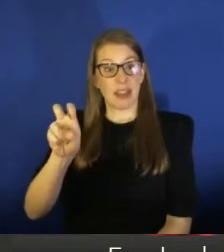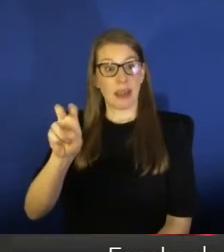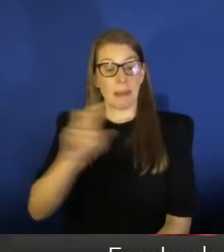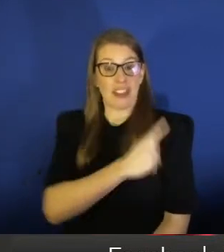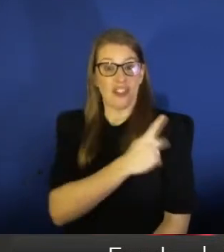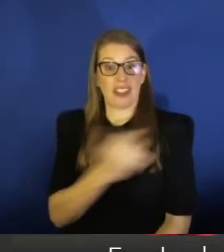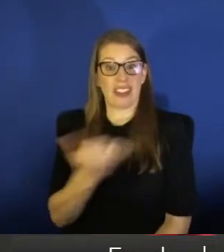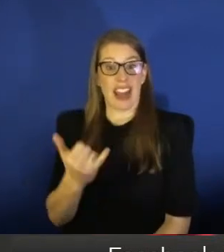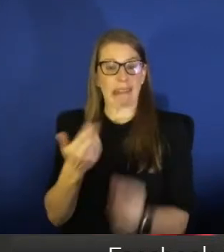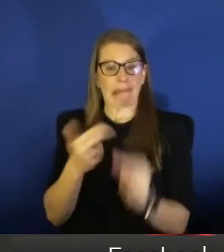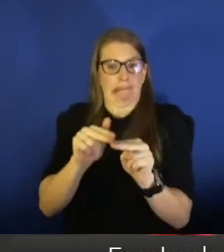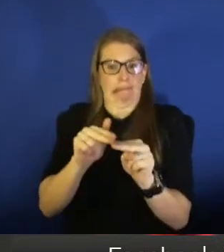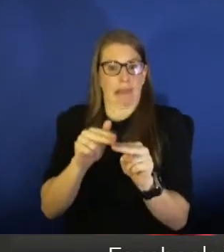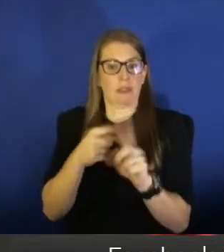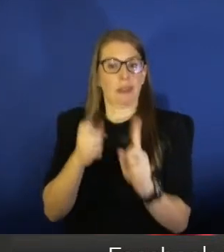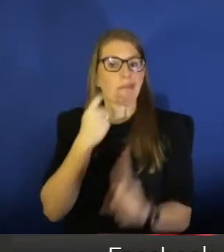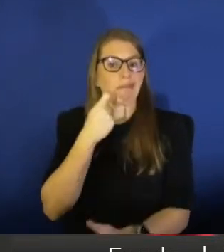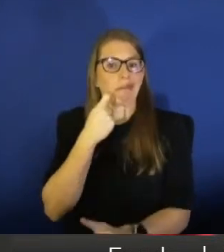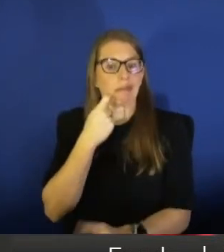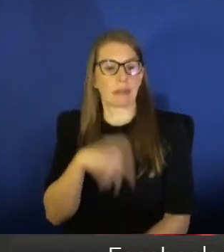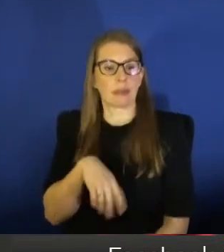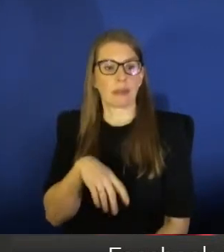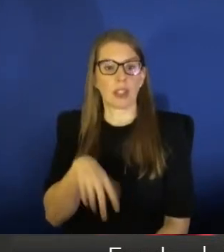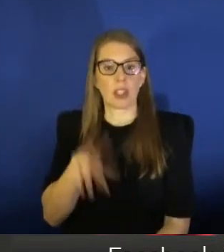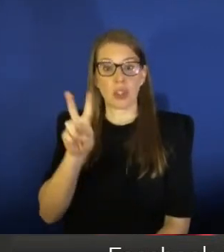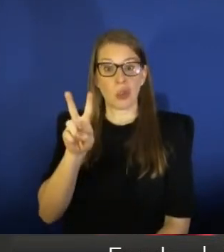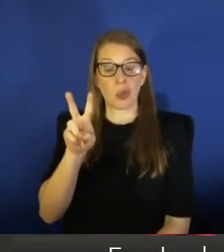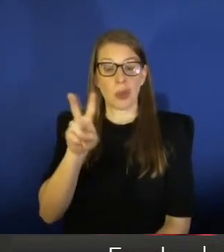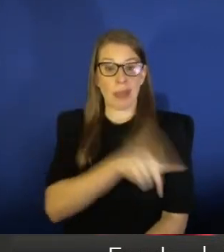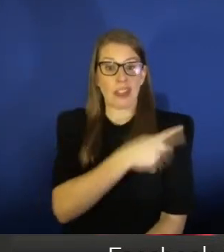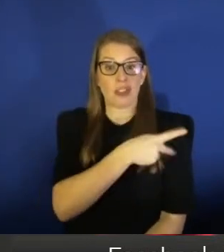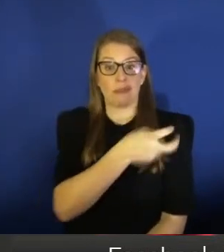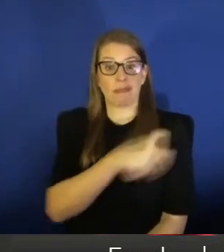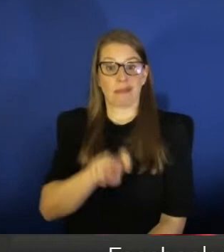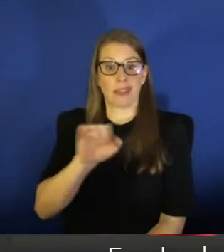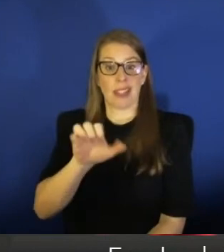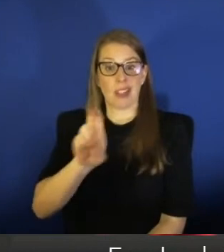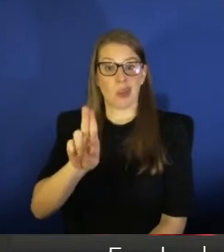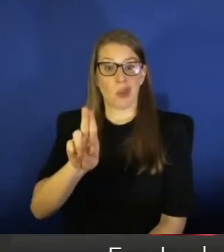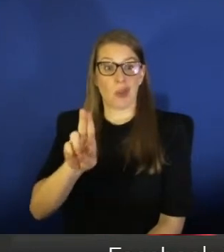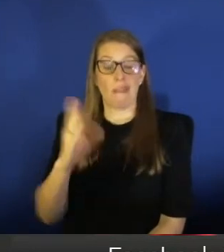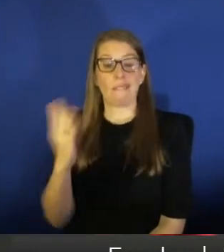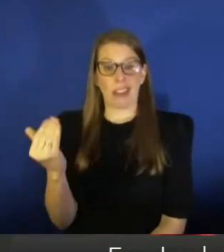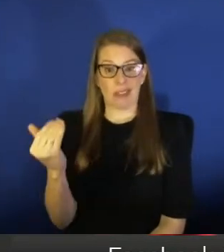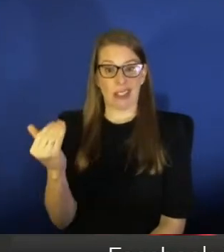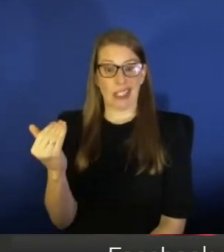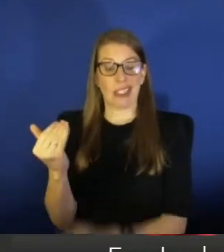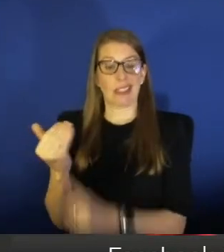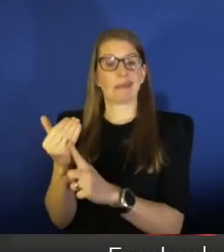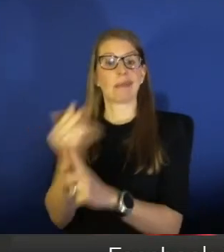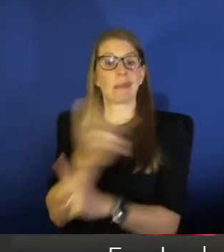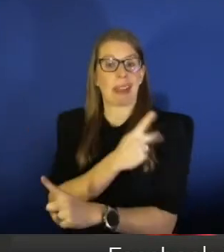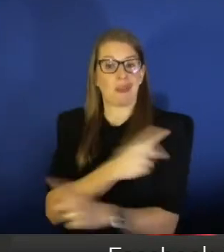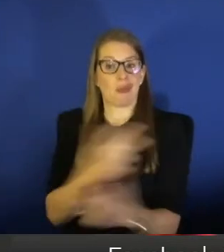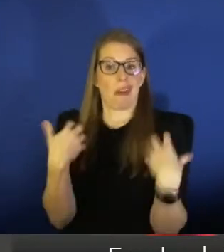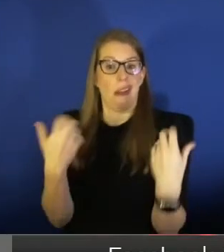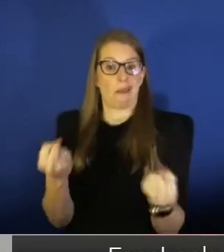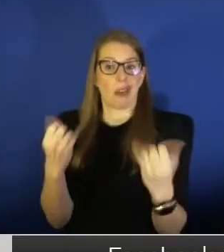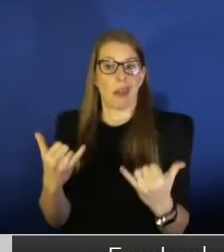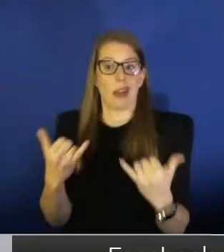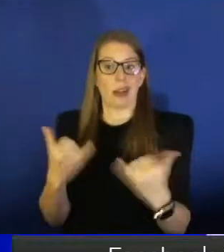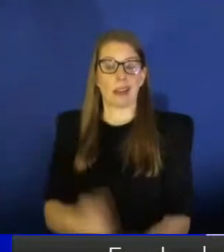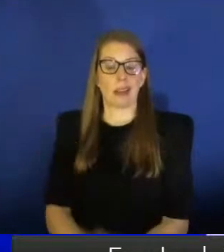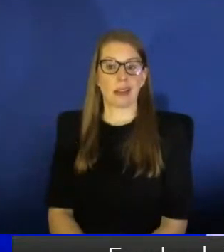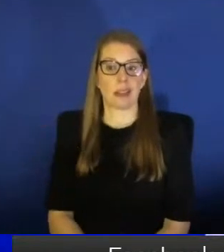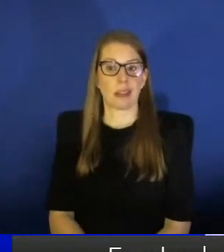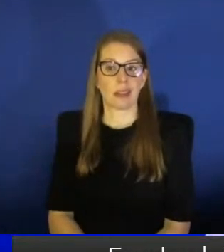up, I believe, from recent days. 2 of those patients are in the ICU. We also have 15 patients in that recovery period, so not with active